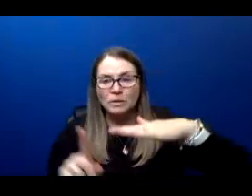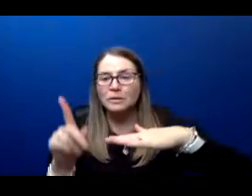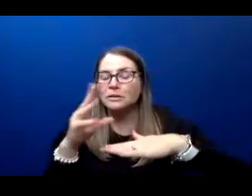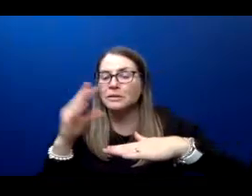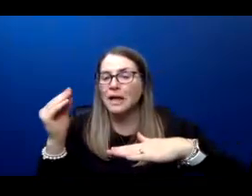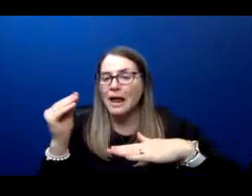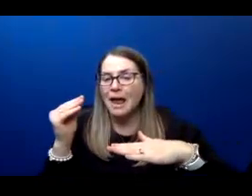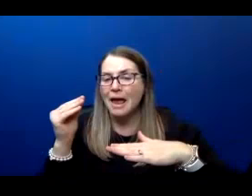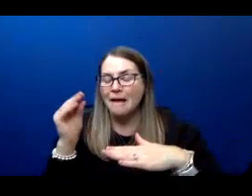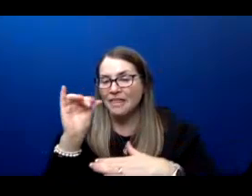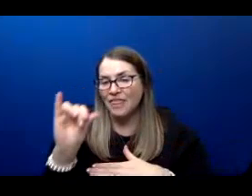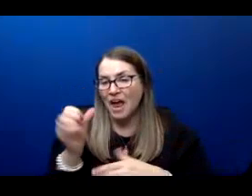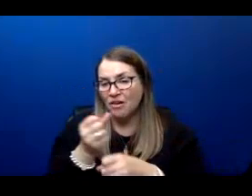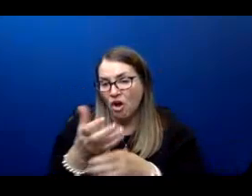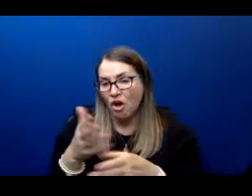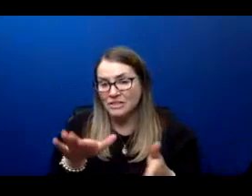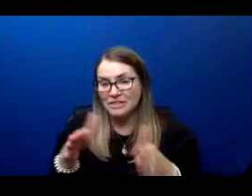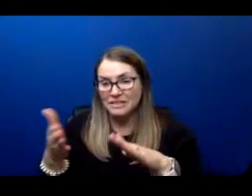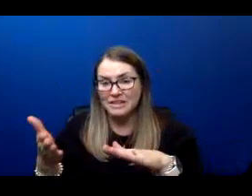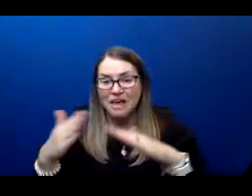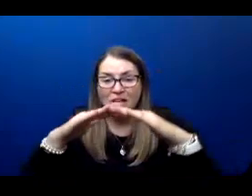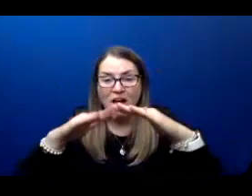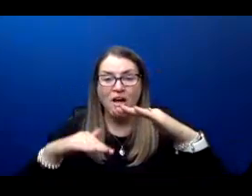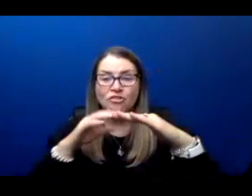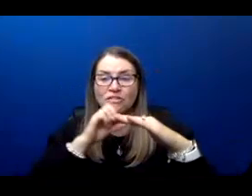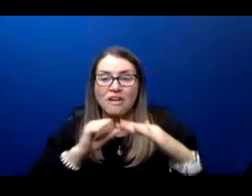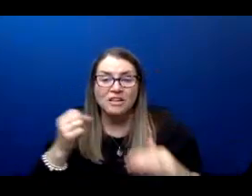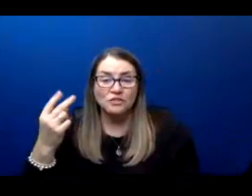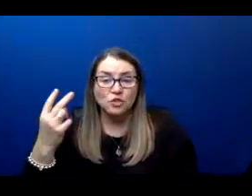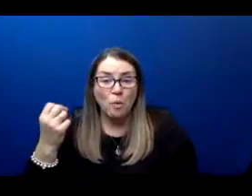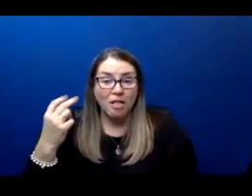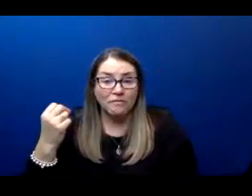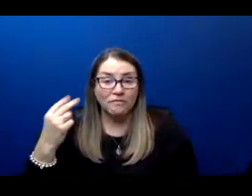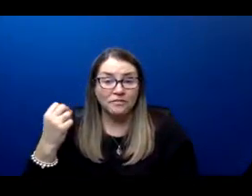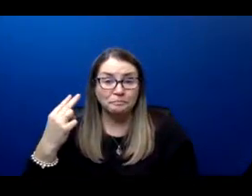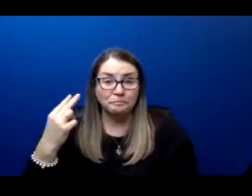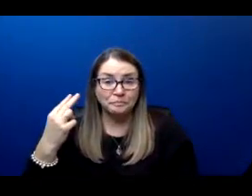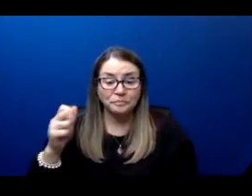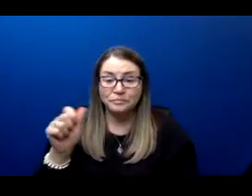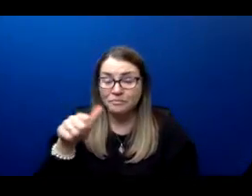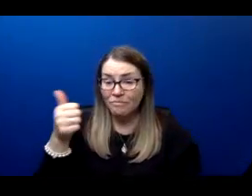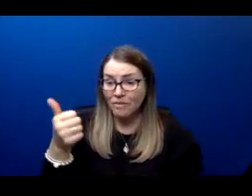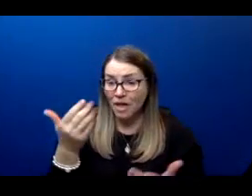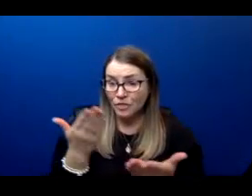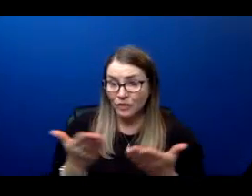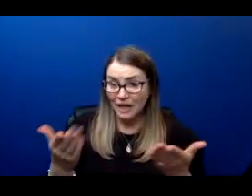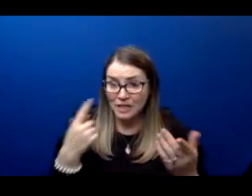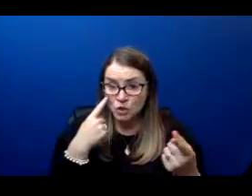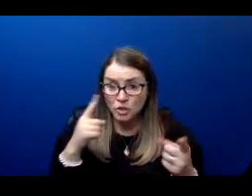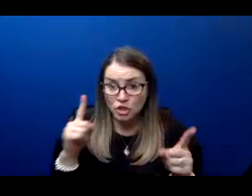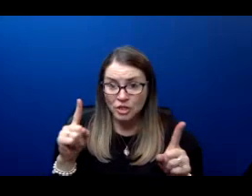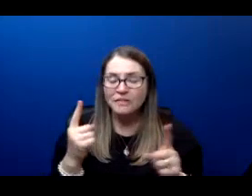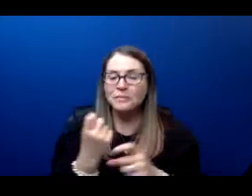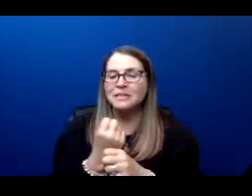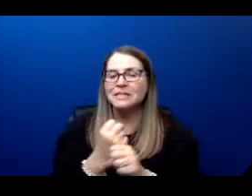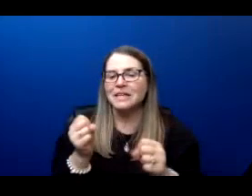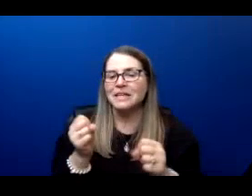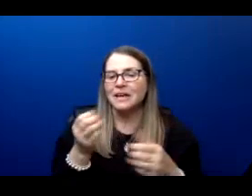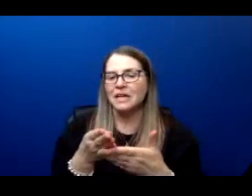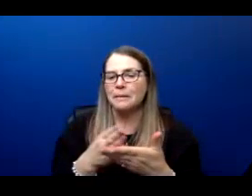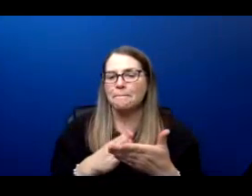and deaths in youth under the age of 12. Again, similar actionable items to achieve, but the safety component is